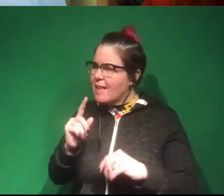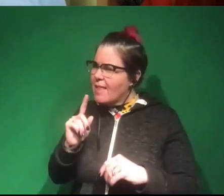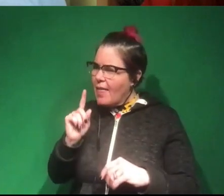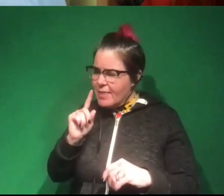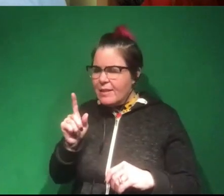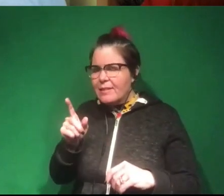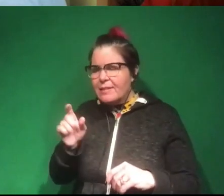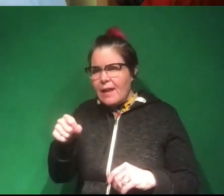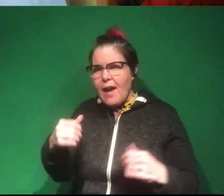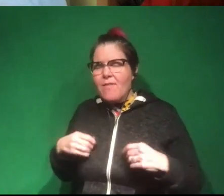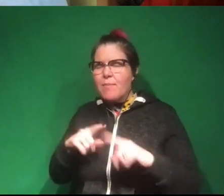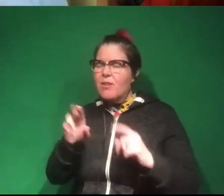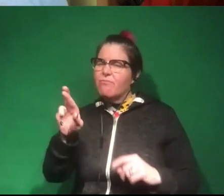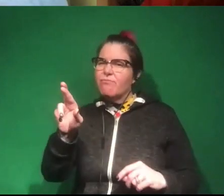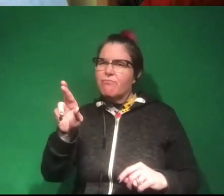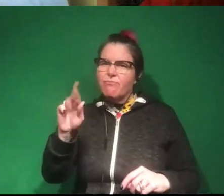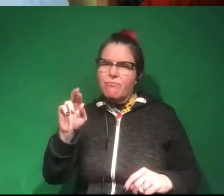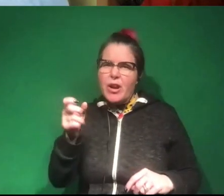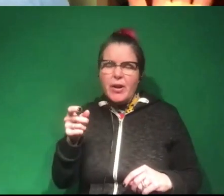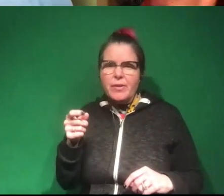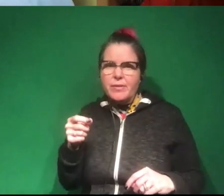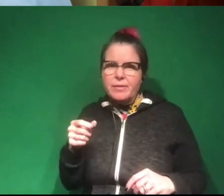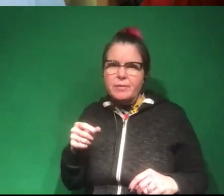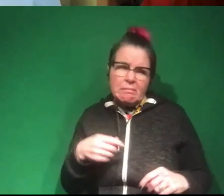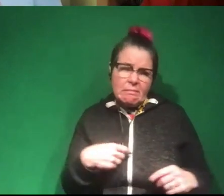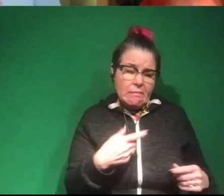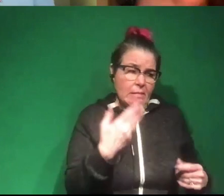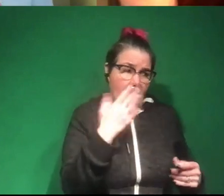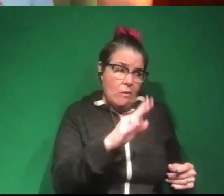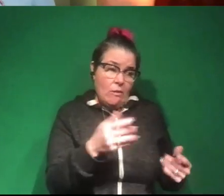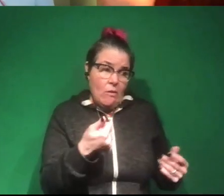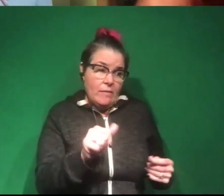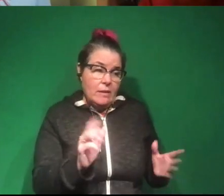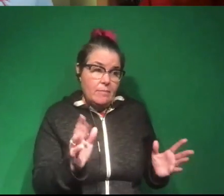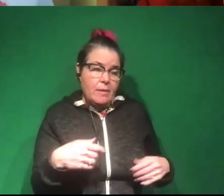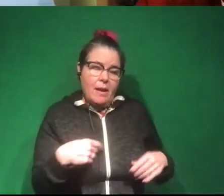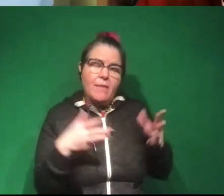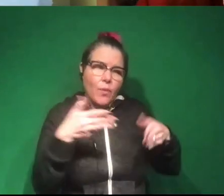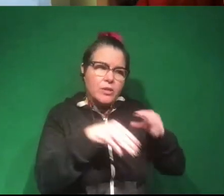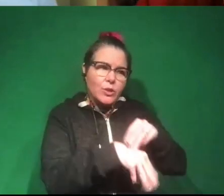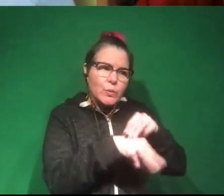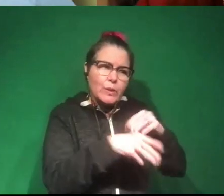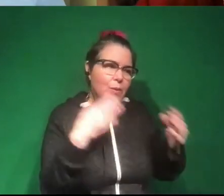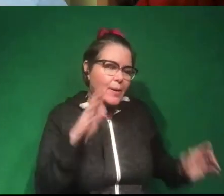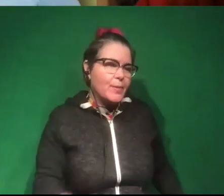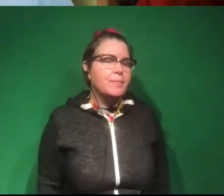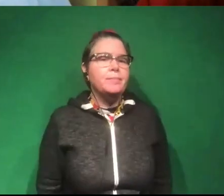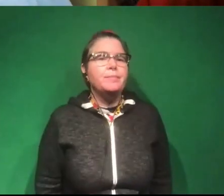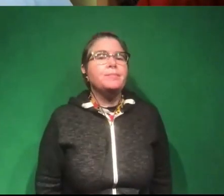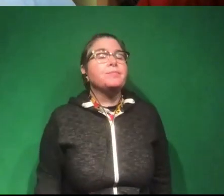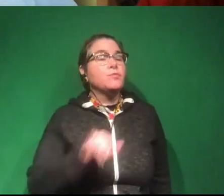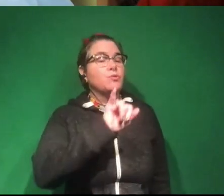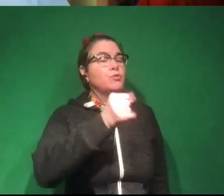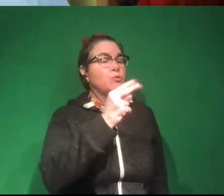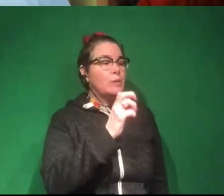very rare. But Okay. I'm not positive. Don't Yeah, I quote don't me. know of any, but Yeah. I'm a squid biologist. I don't know. June, age 6,